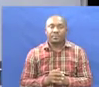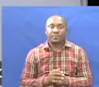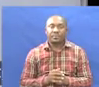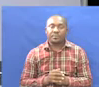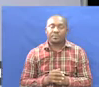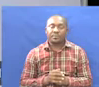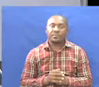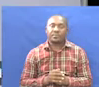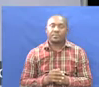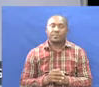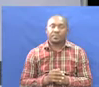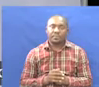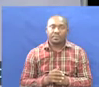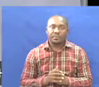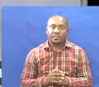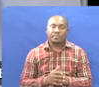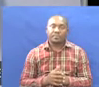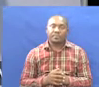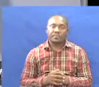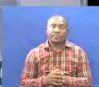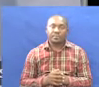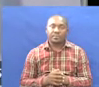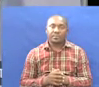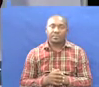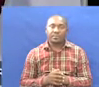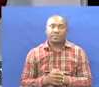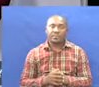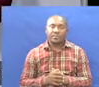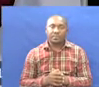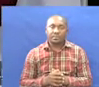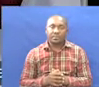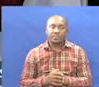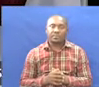used to prepare